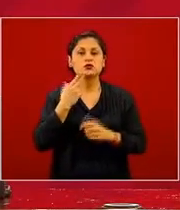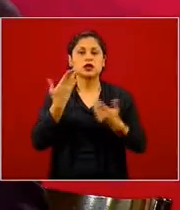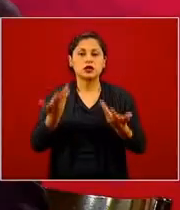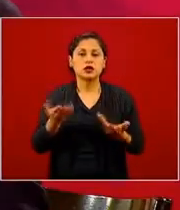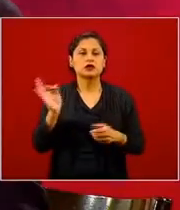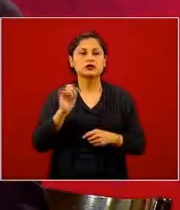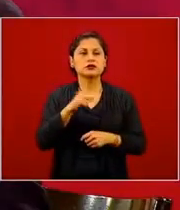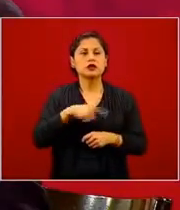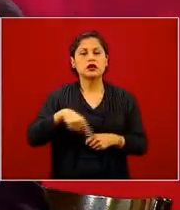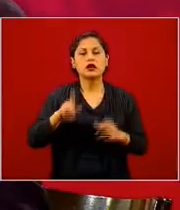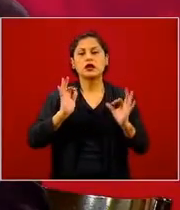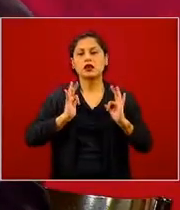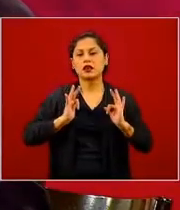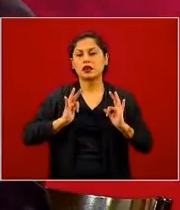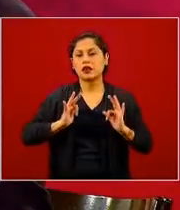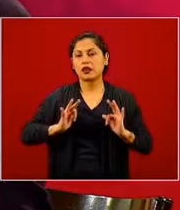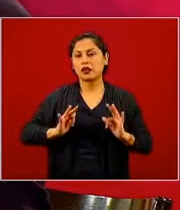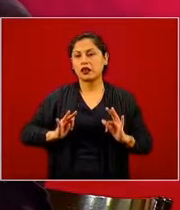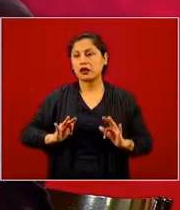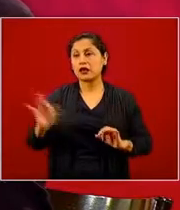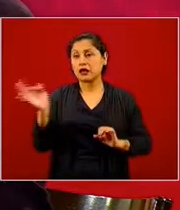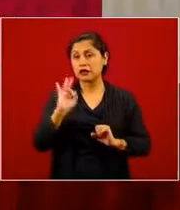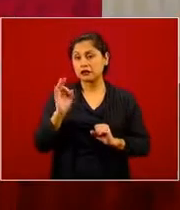effectiveness, this is something that